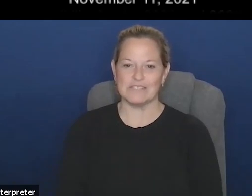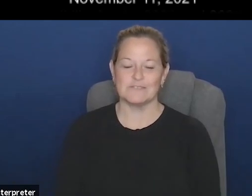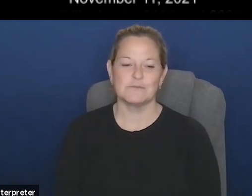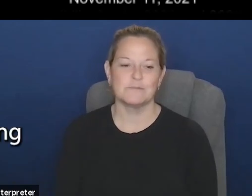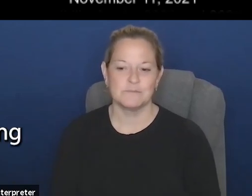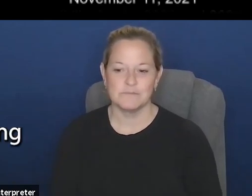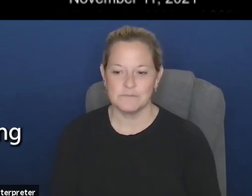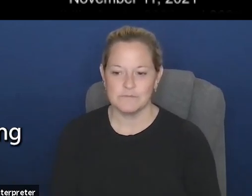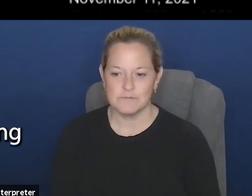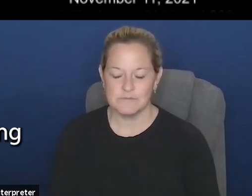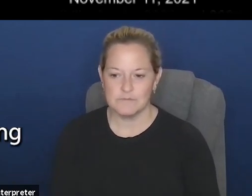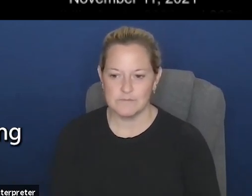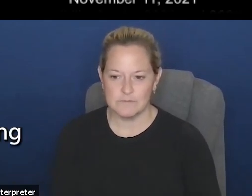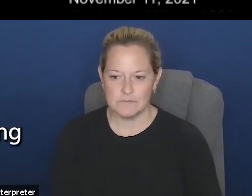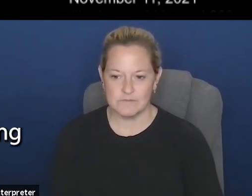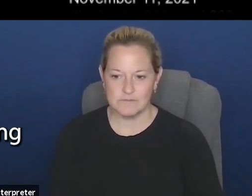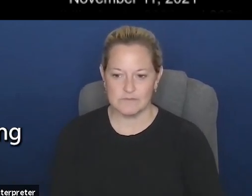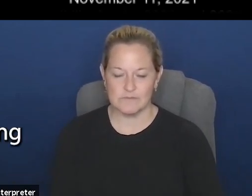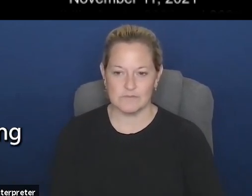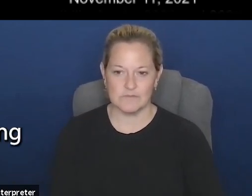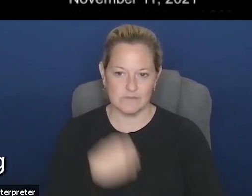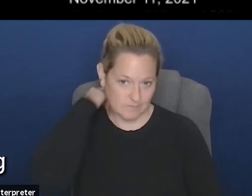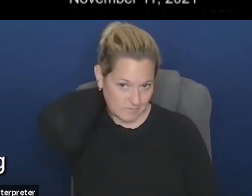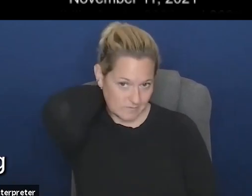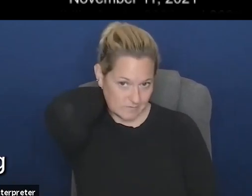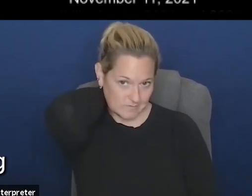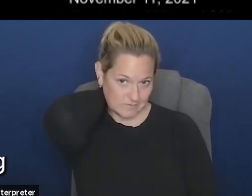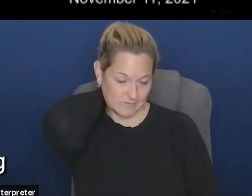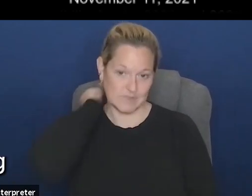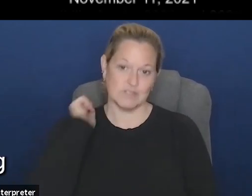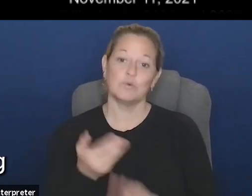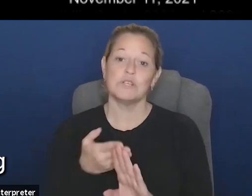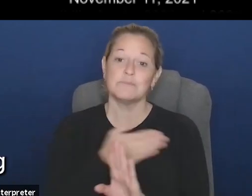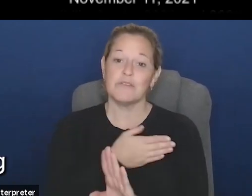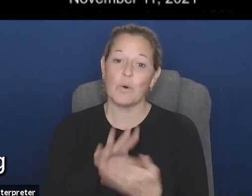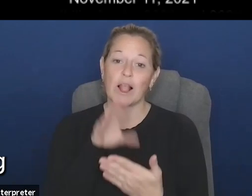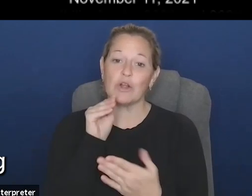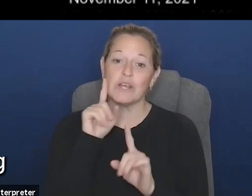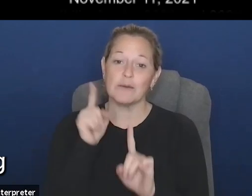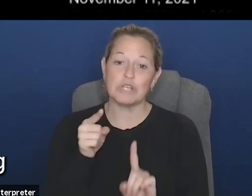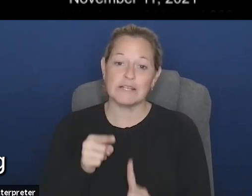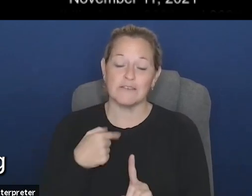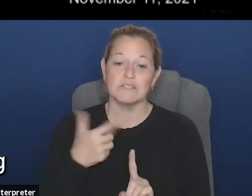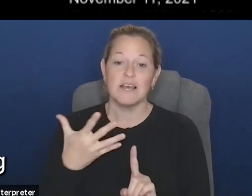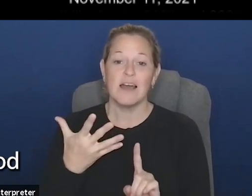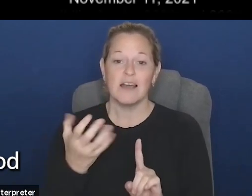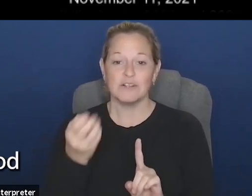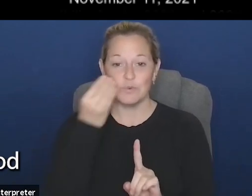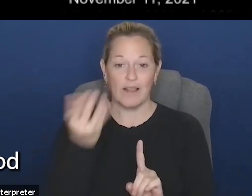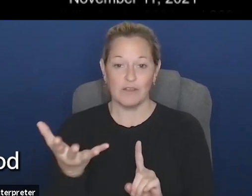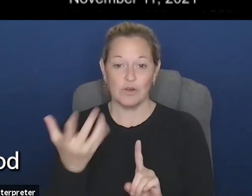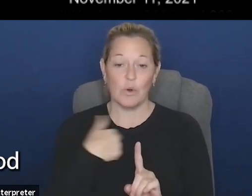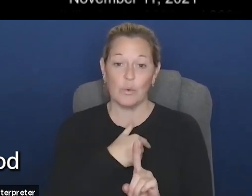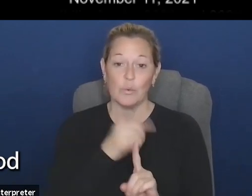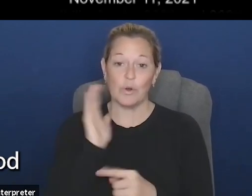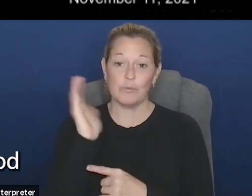to you. Thanks, Mahadeo. So just before the learning objectives, I want to quickly acknowledge that Mahadeo and I are delivering this